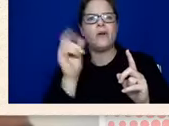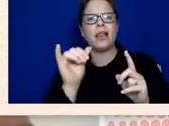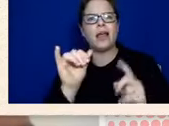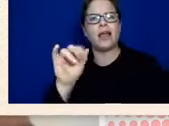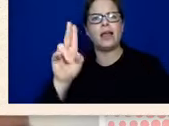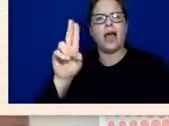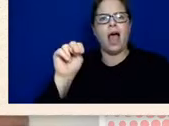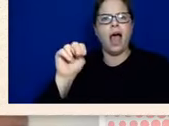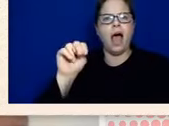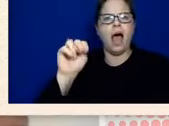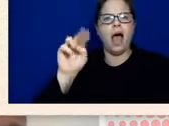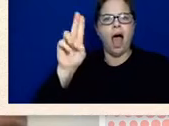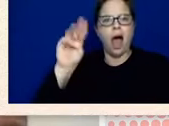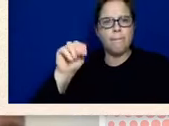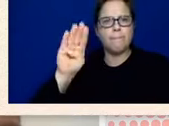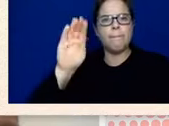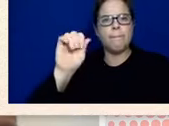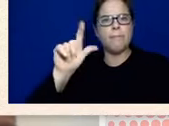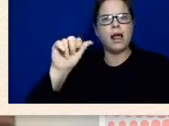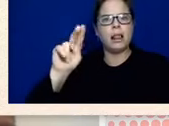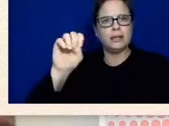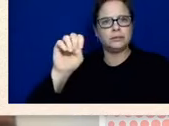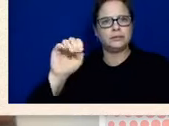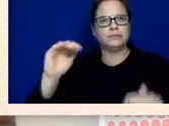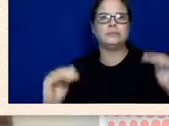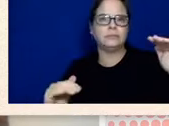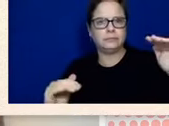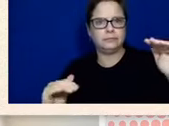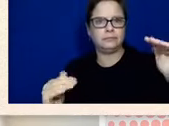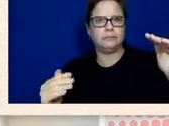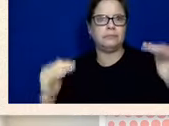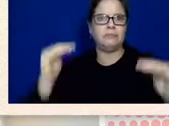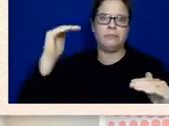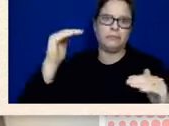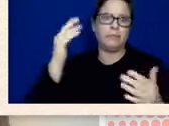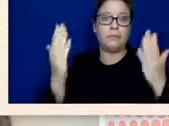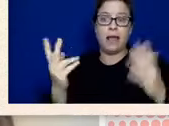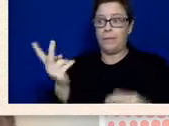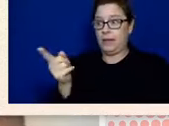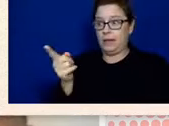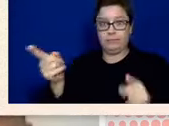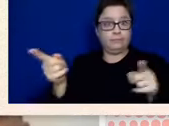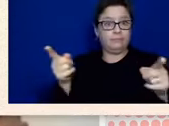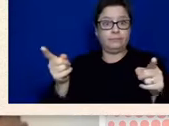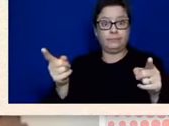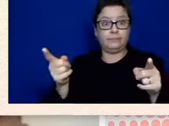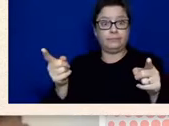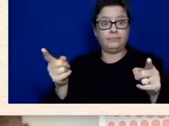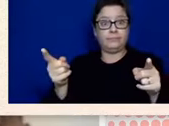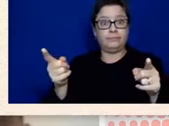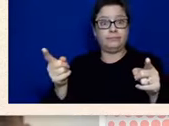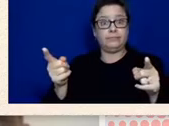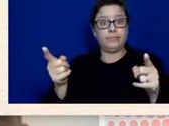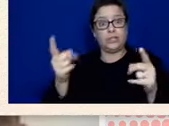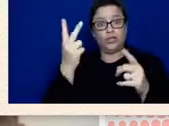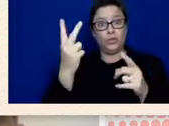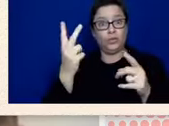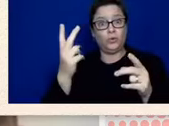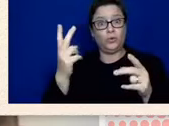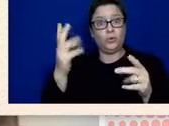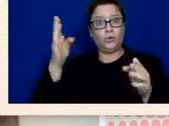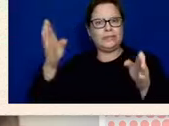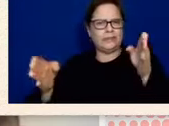uh, these two sides may not able to, I would say, not say coexist, but two sides may